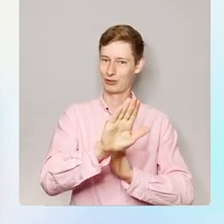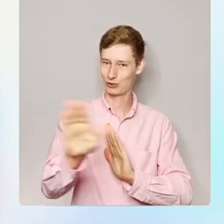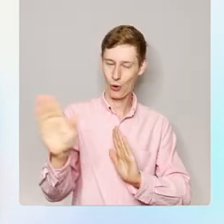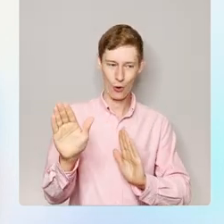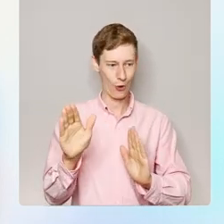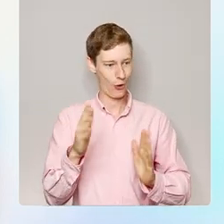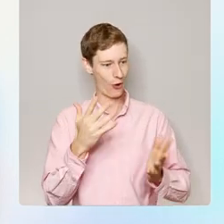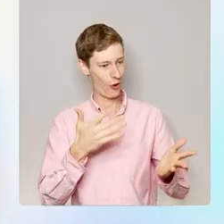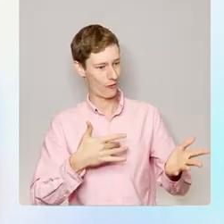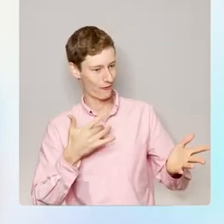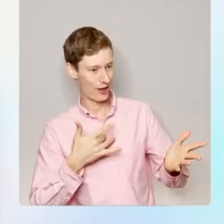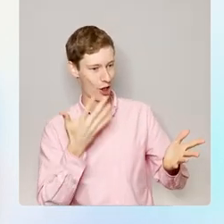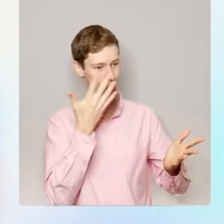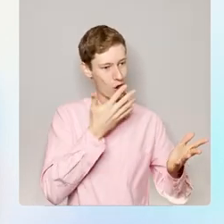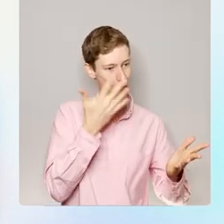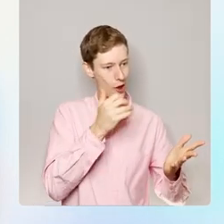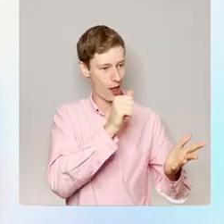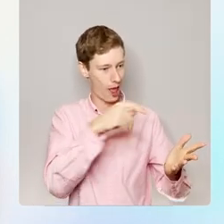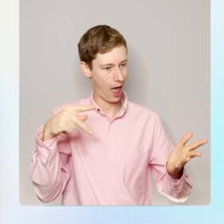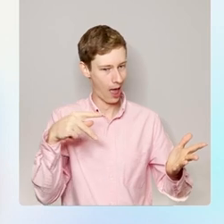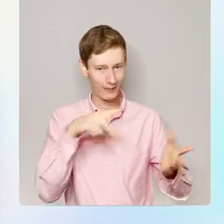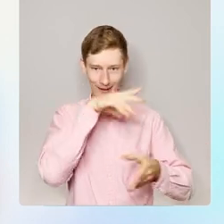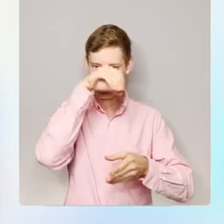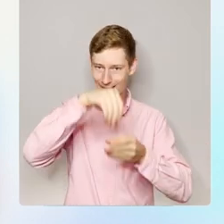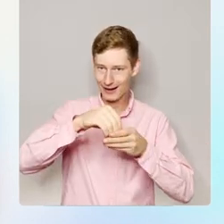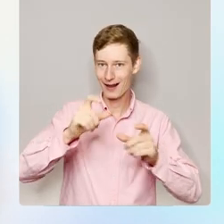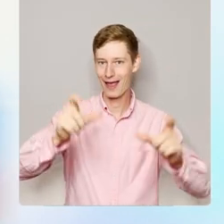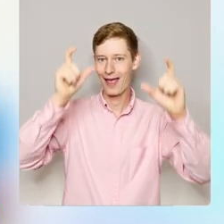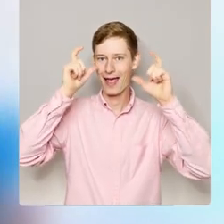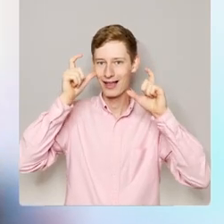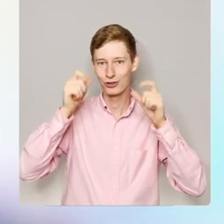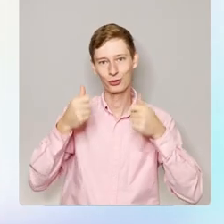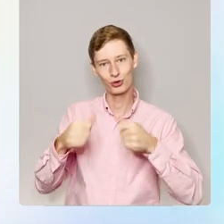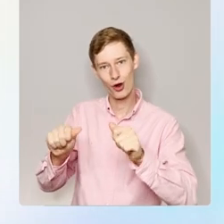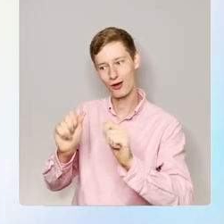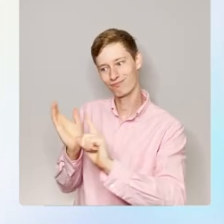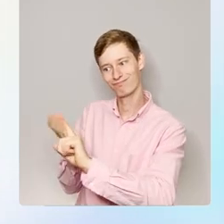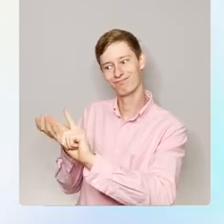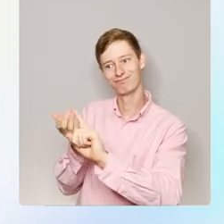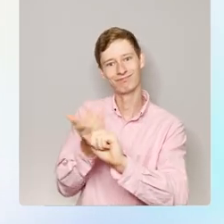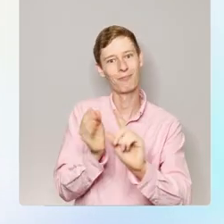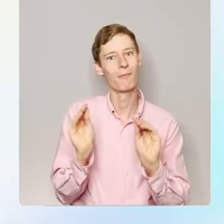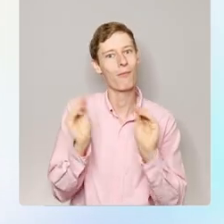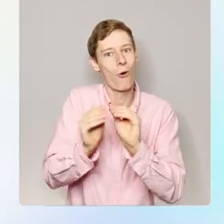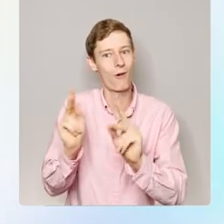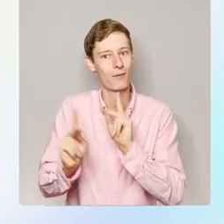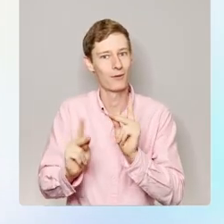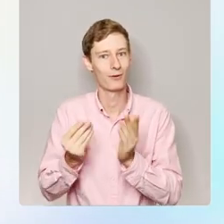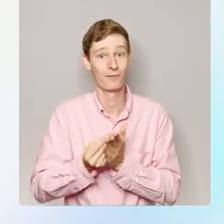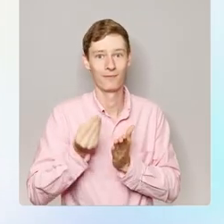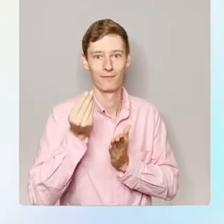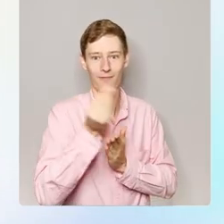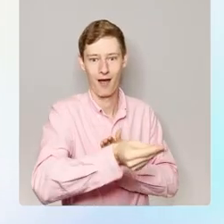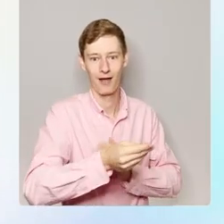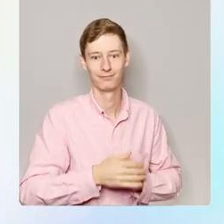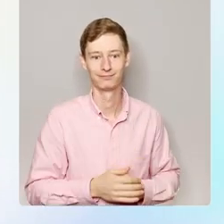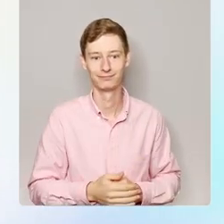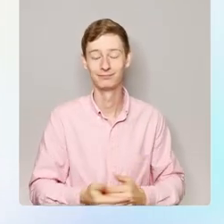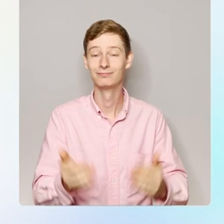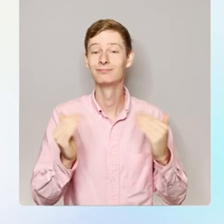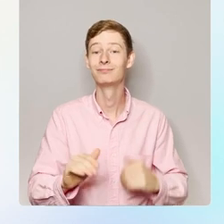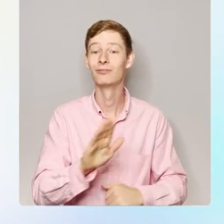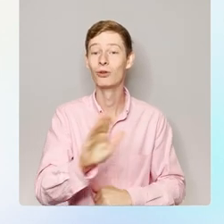headset and ultimately drive more purchases for your app. We're also launching more ways to monetize your